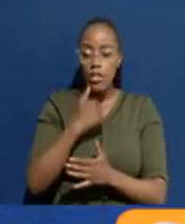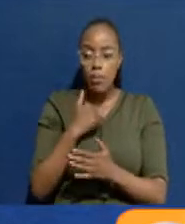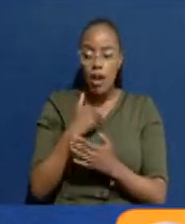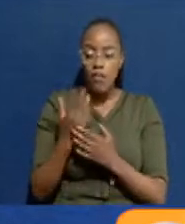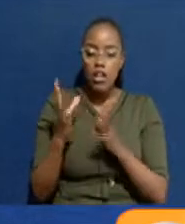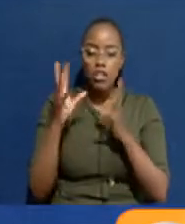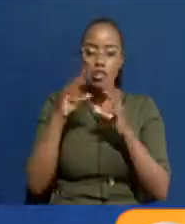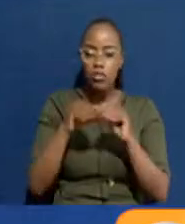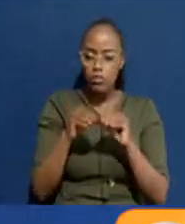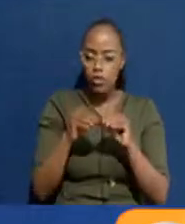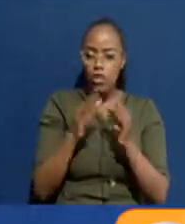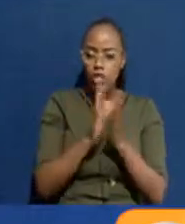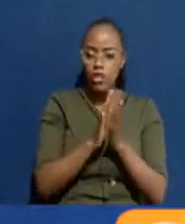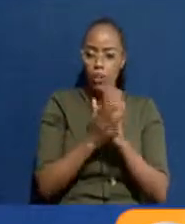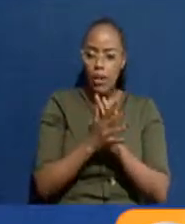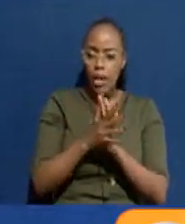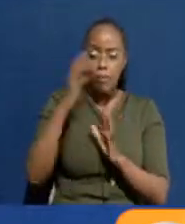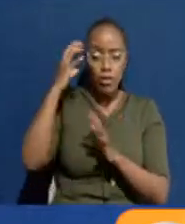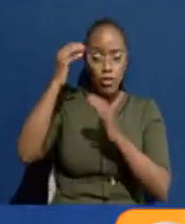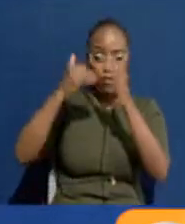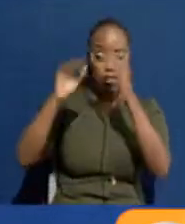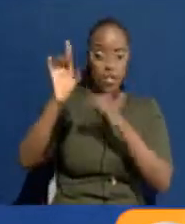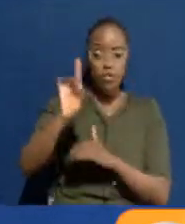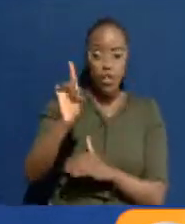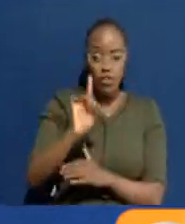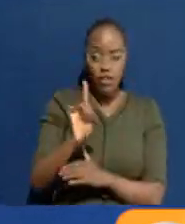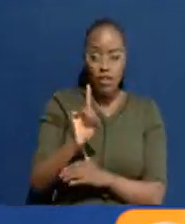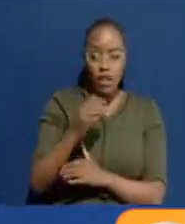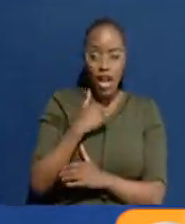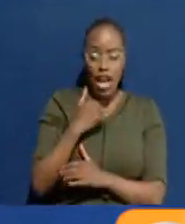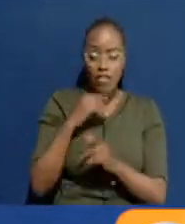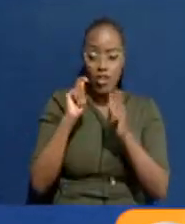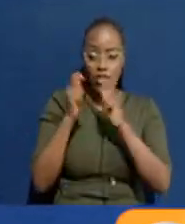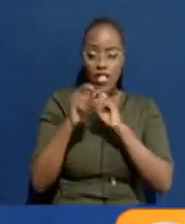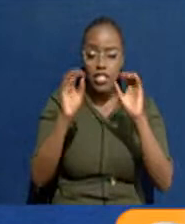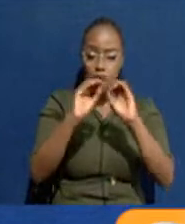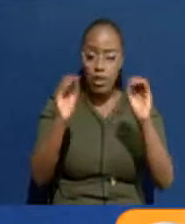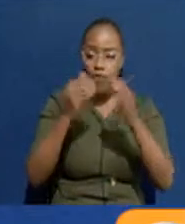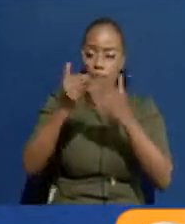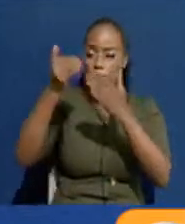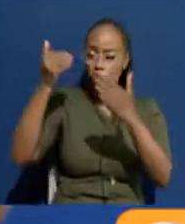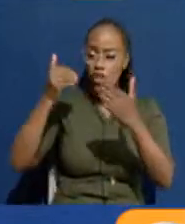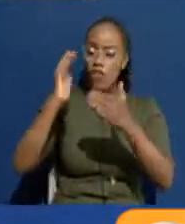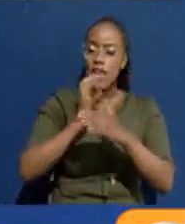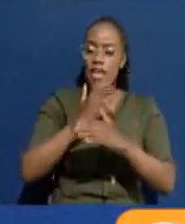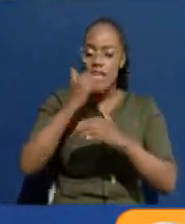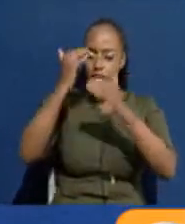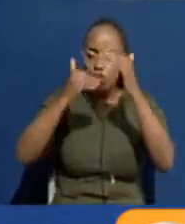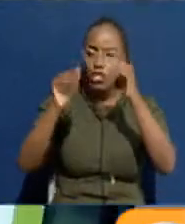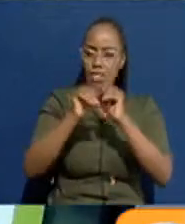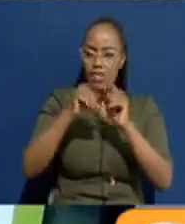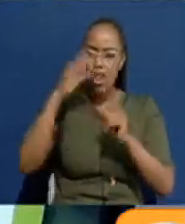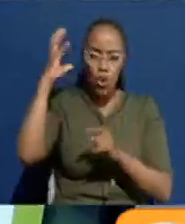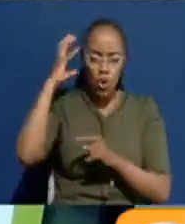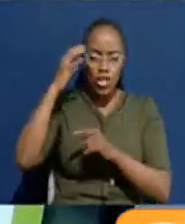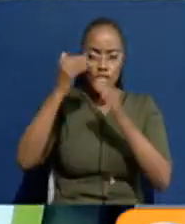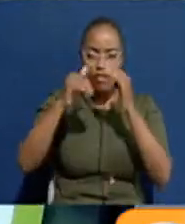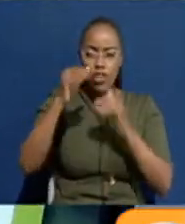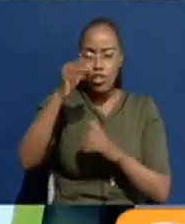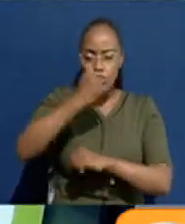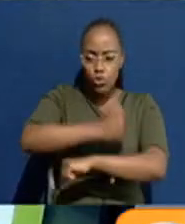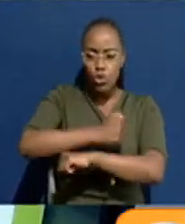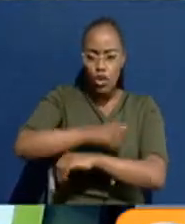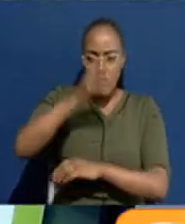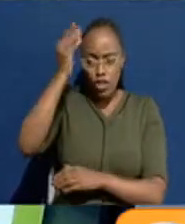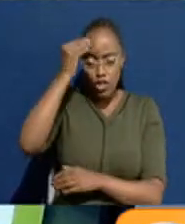colleges or even campuses for University of Nairobi. It is not going to change anything. They were before. Kenyatta University was a college I'm telling university, you that school so, of education. So